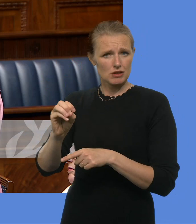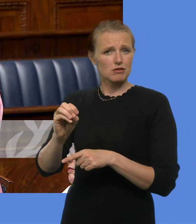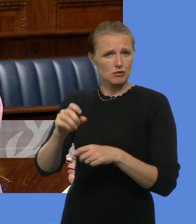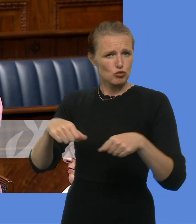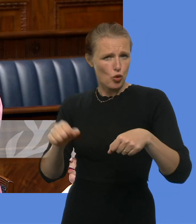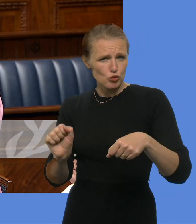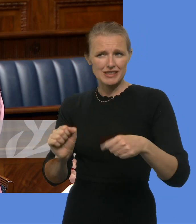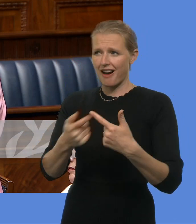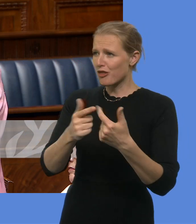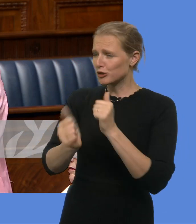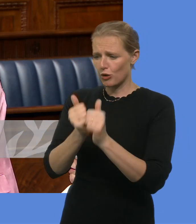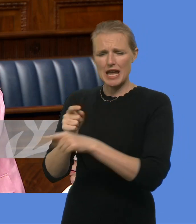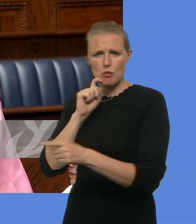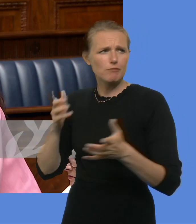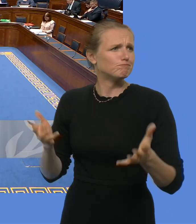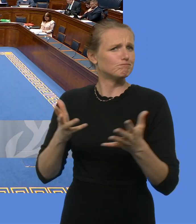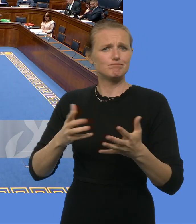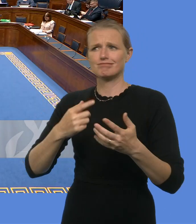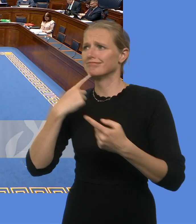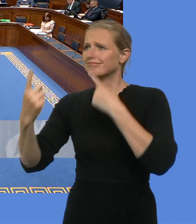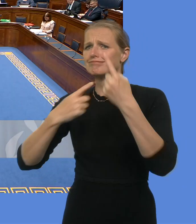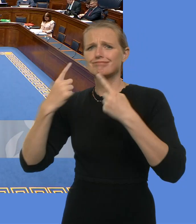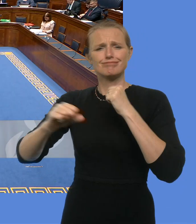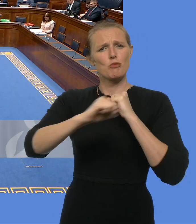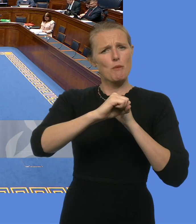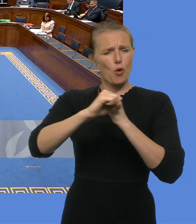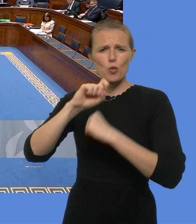other great sporting events. David Hollyford.